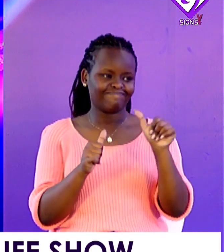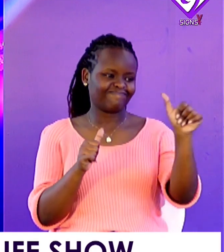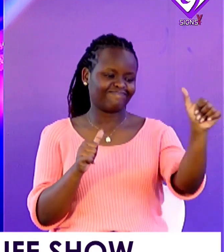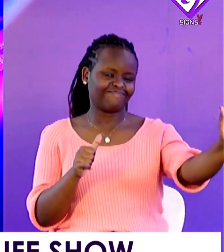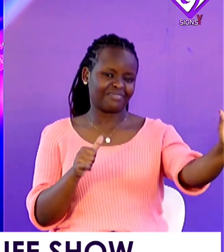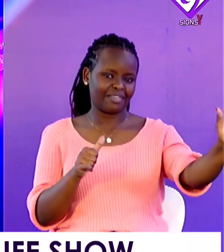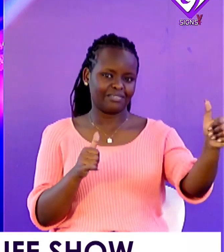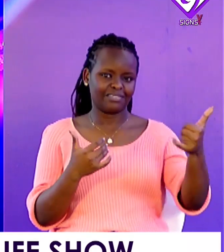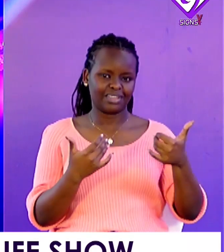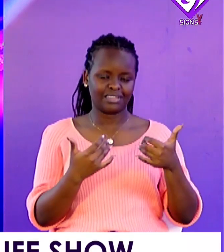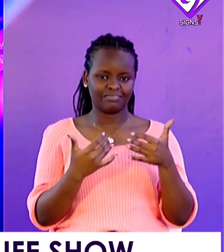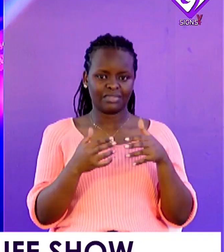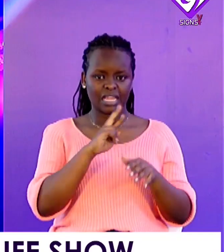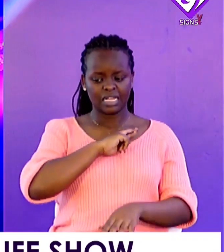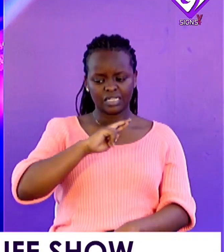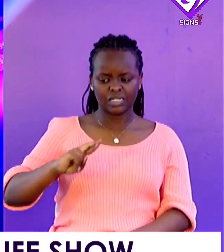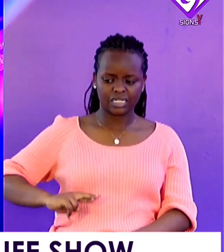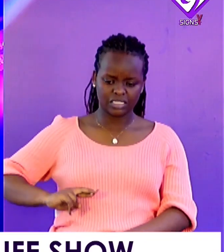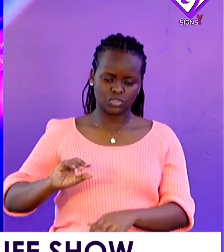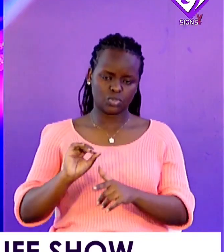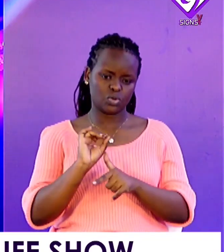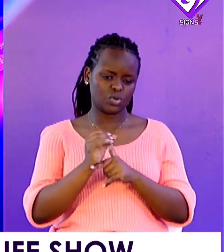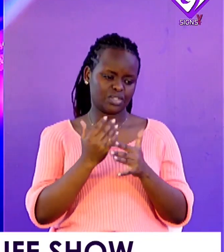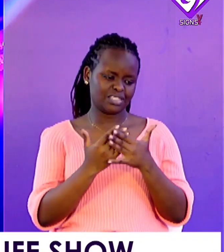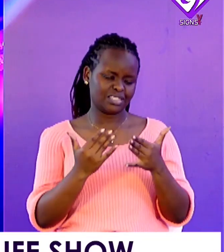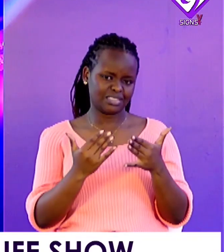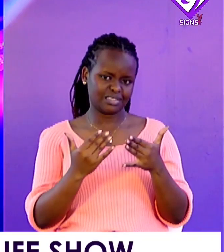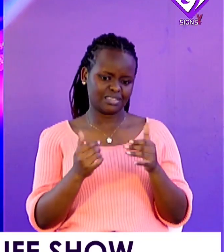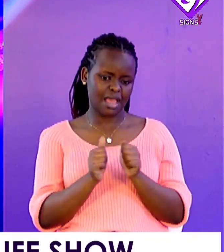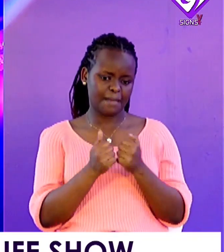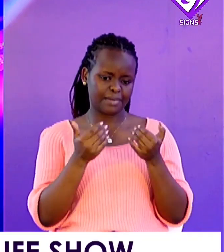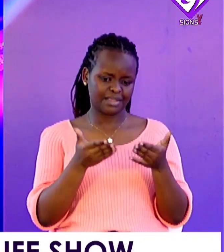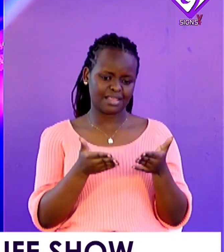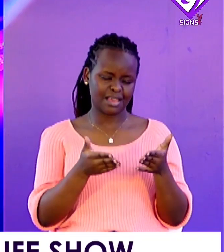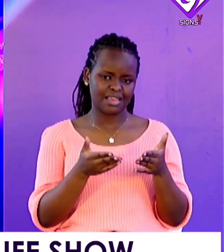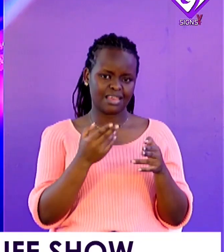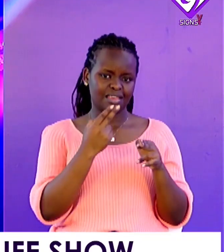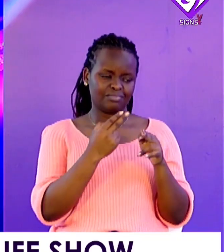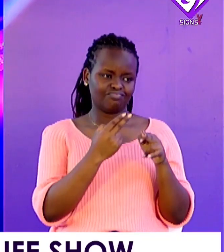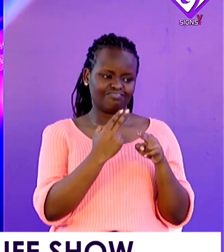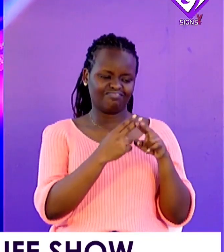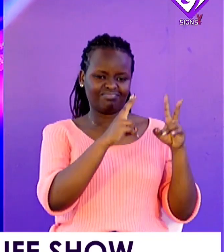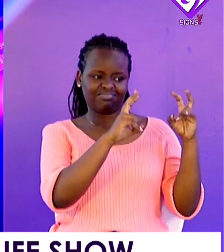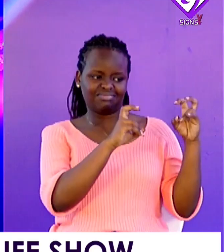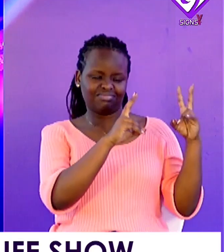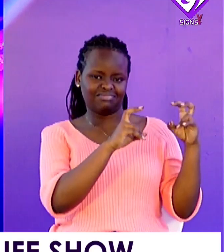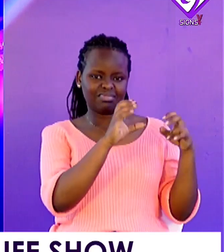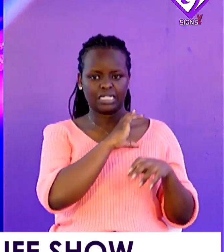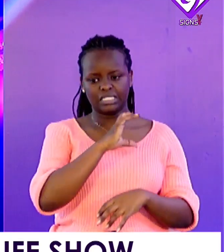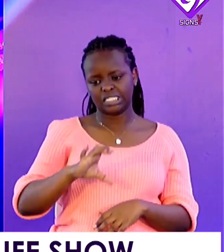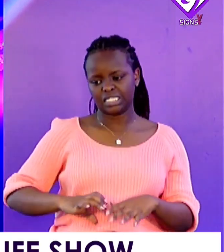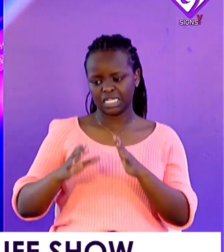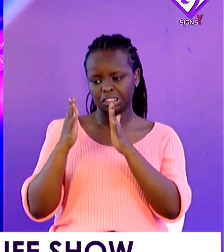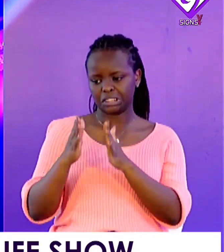extreme religions or things that may be taking place in the name of maybe Christianity